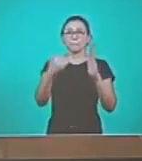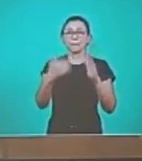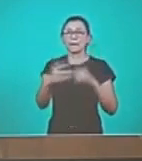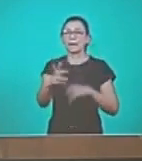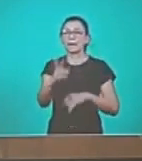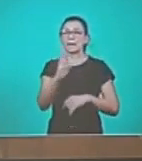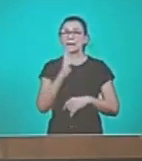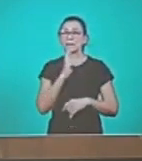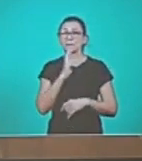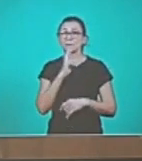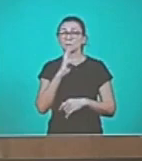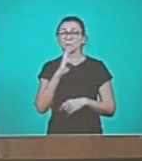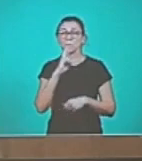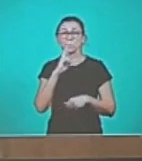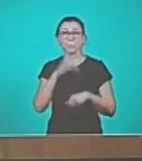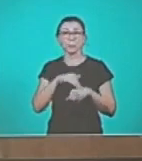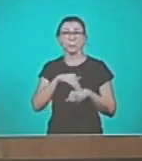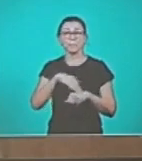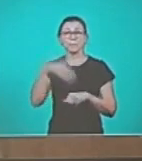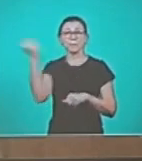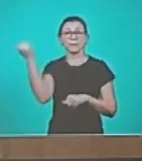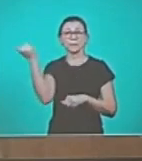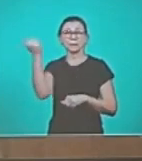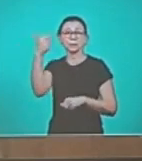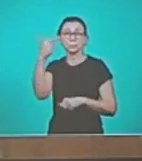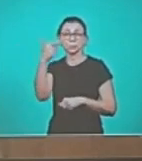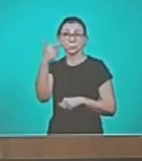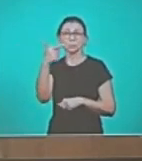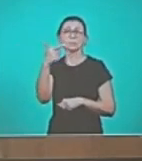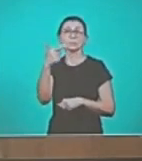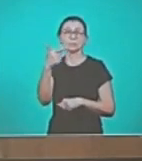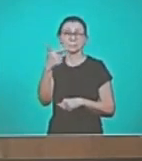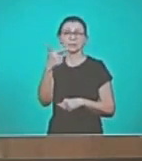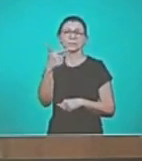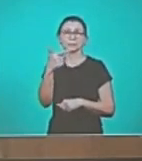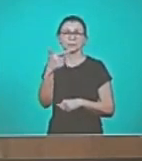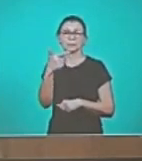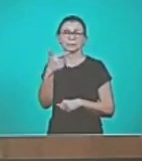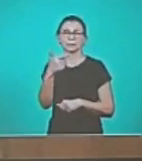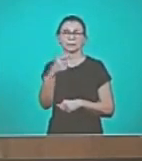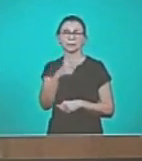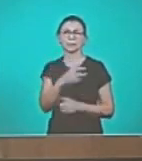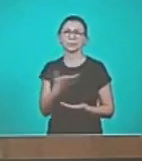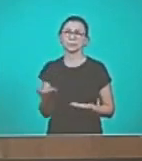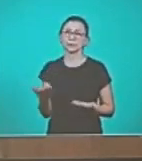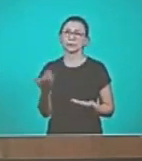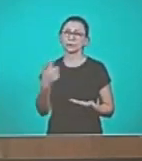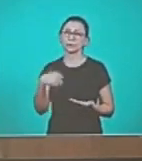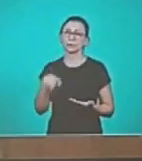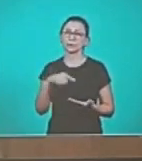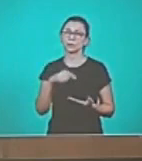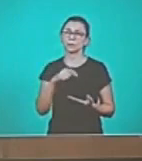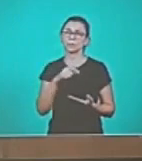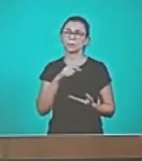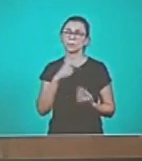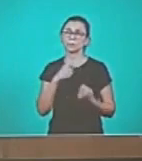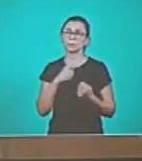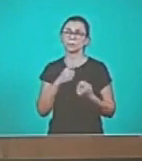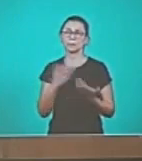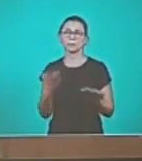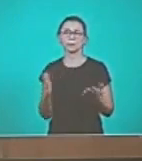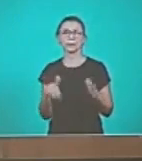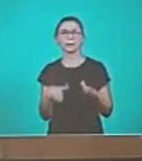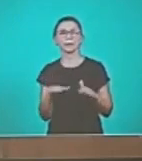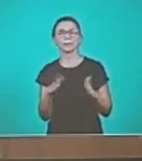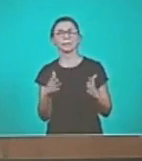in what we are receiving. What we are receiving is much more than we are saying. No, we need to give a contribution. We